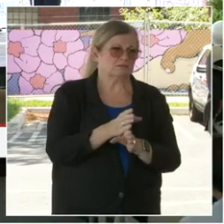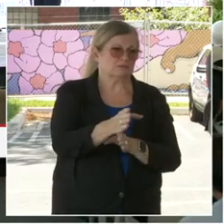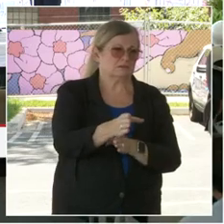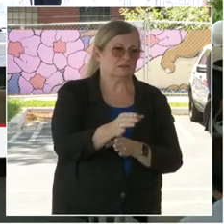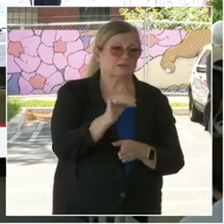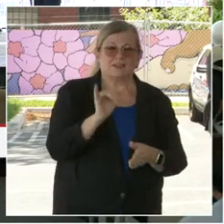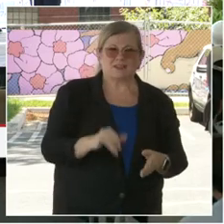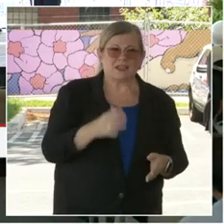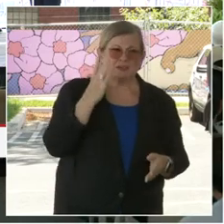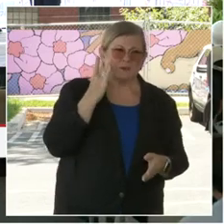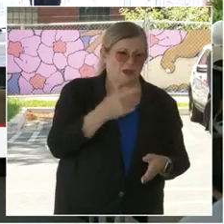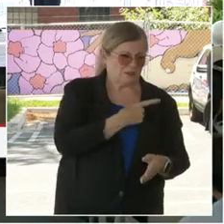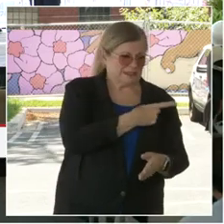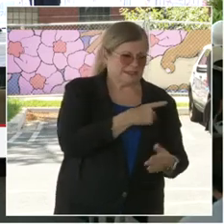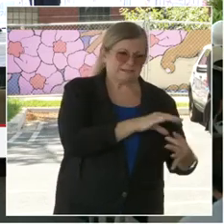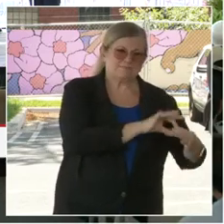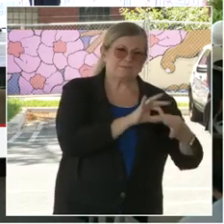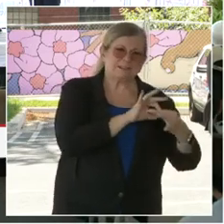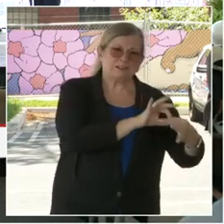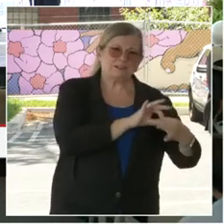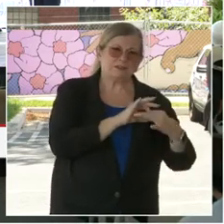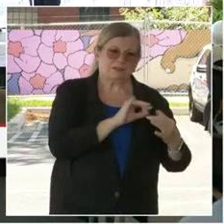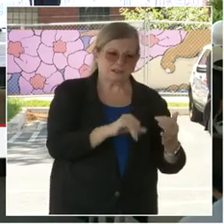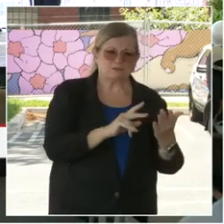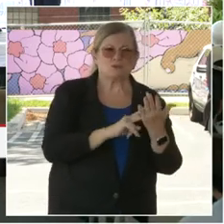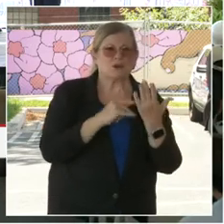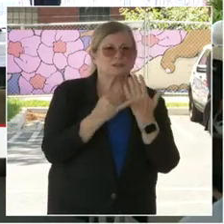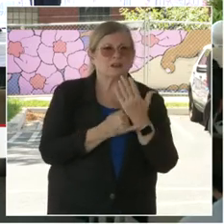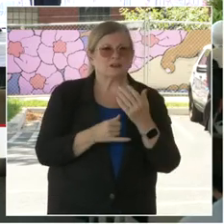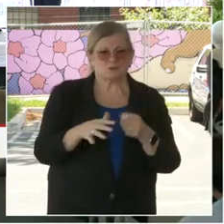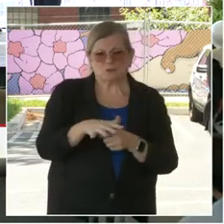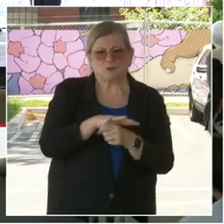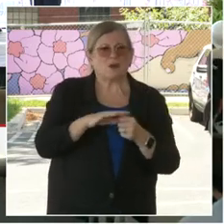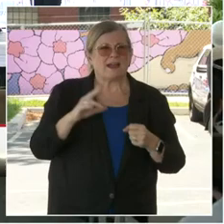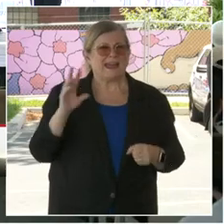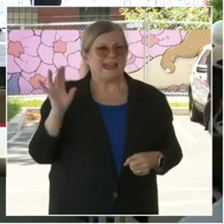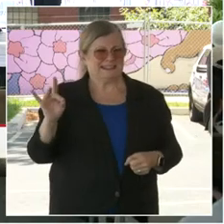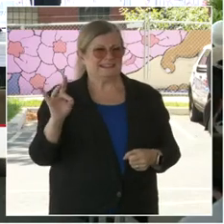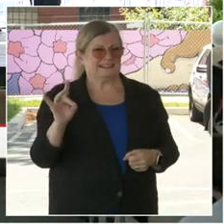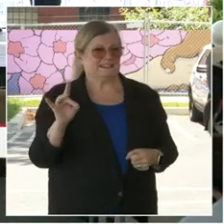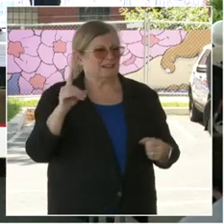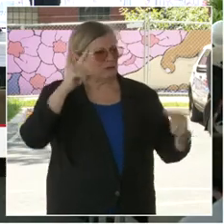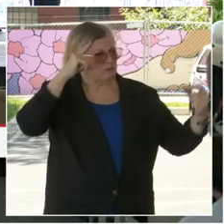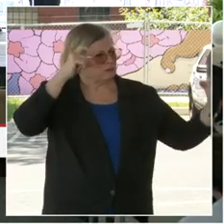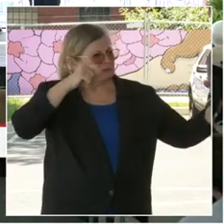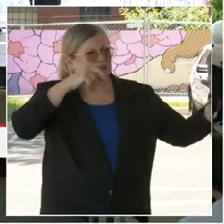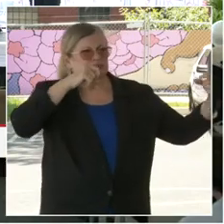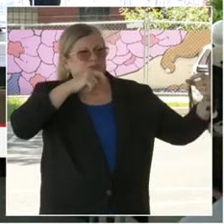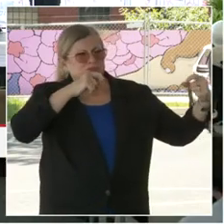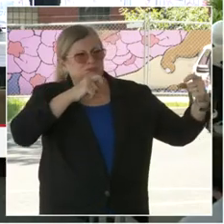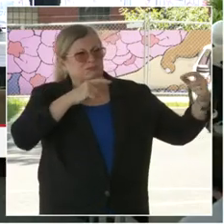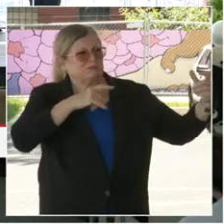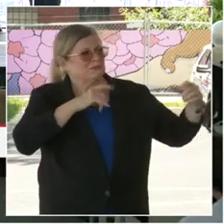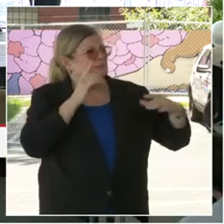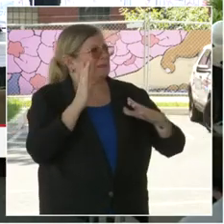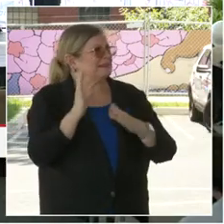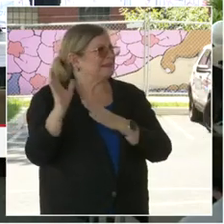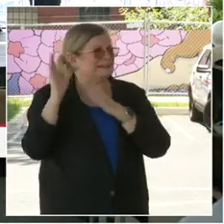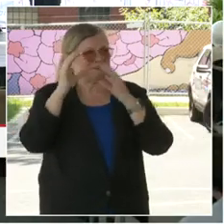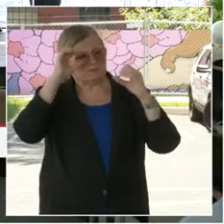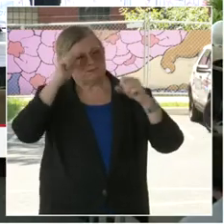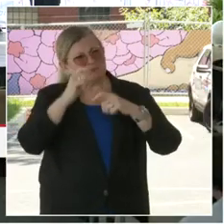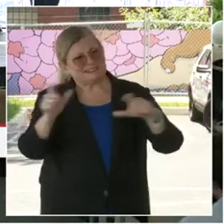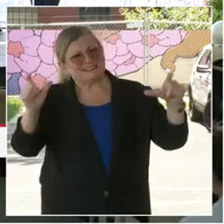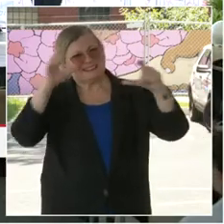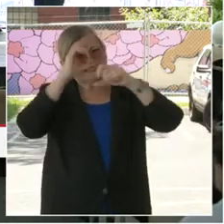a lot of projects involving Ward 8 that include a big vision and a lot of getting things done.